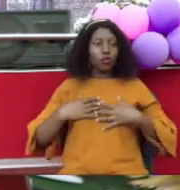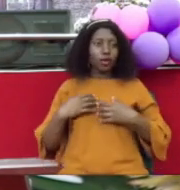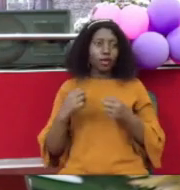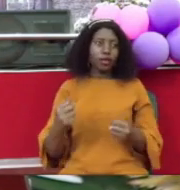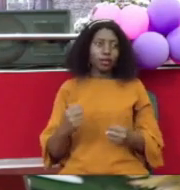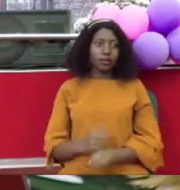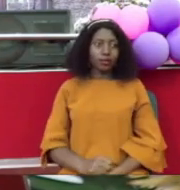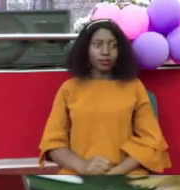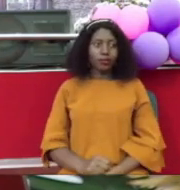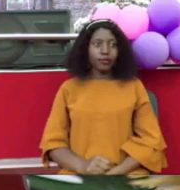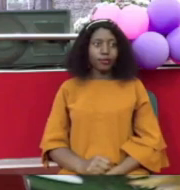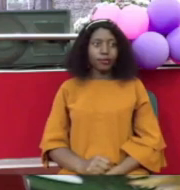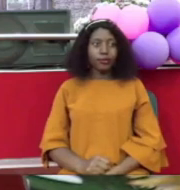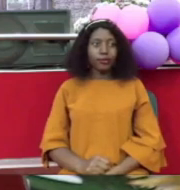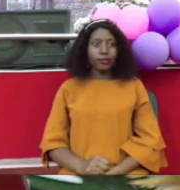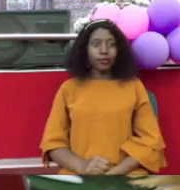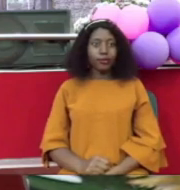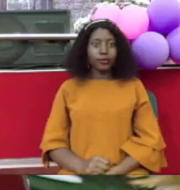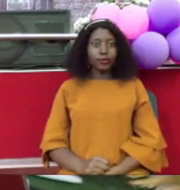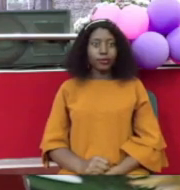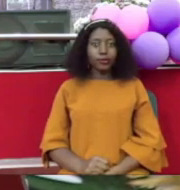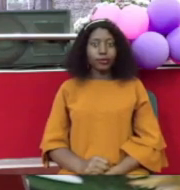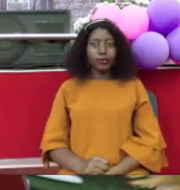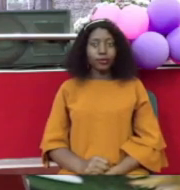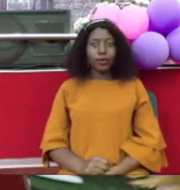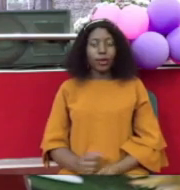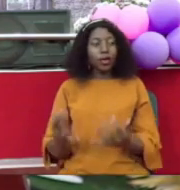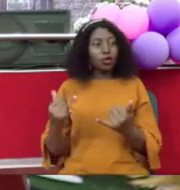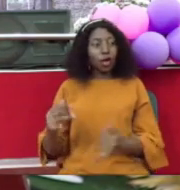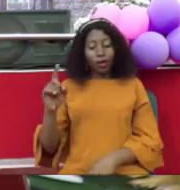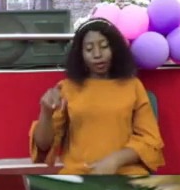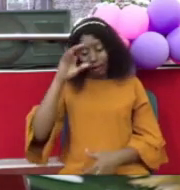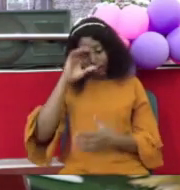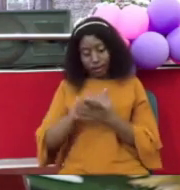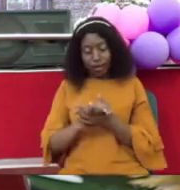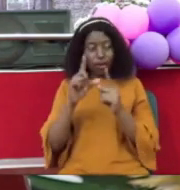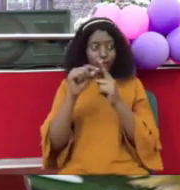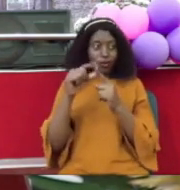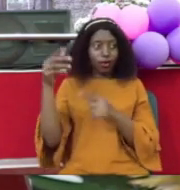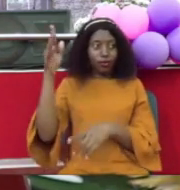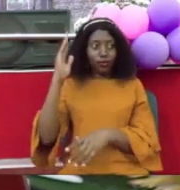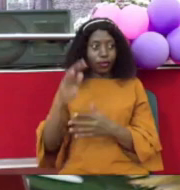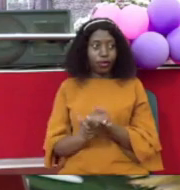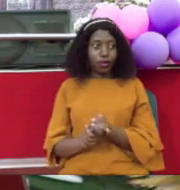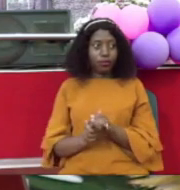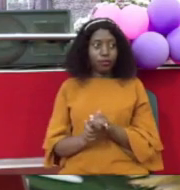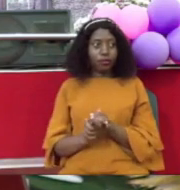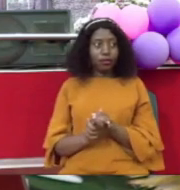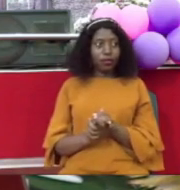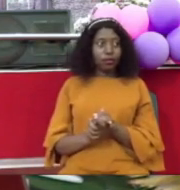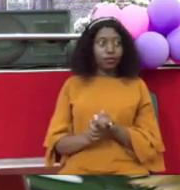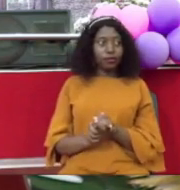kwa kupitia mijeledi ya Yesu ulipona. So we have to believe the word of God. Hivyo basi lazima uamini neno la Mungu. And confess